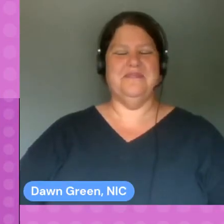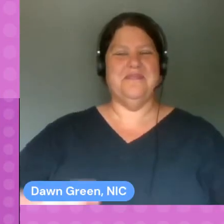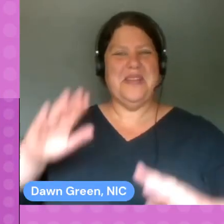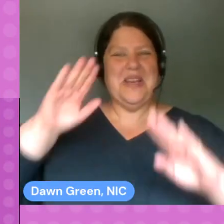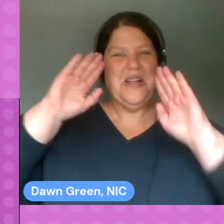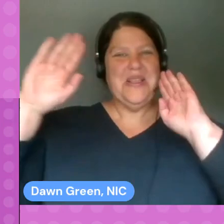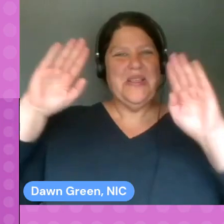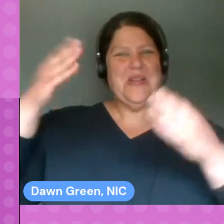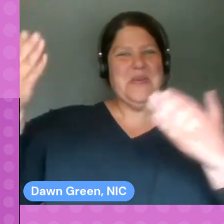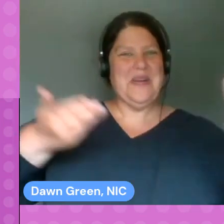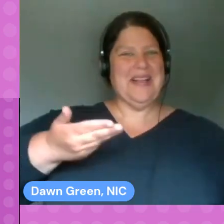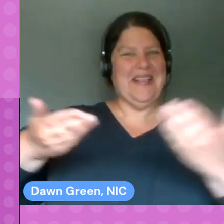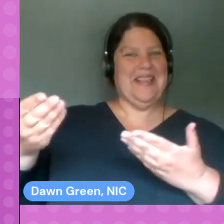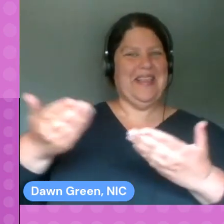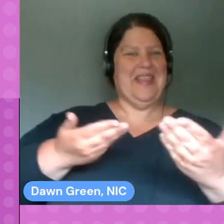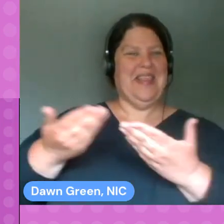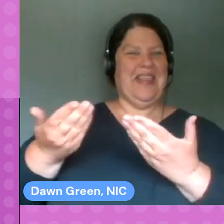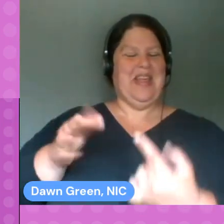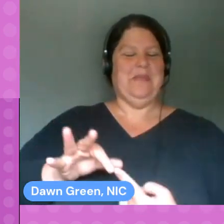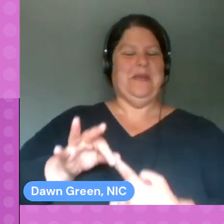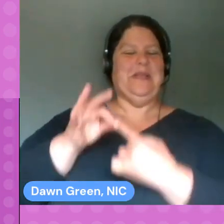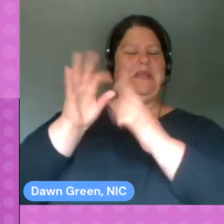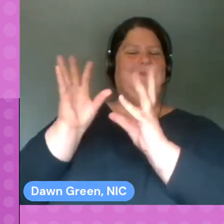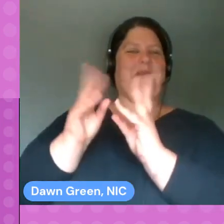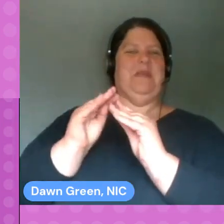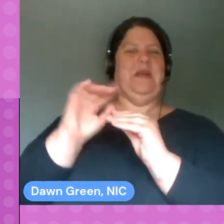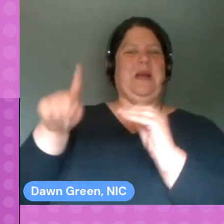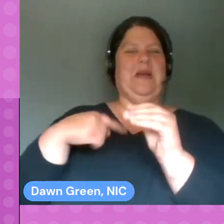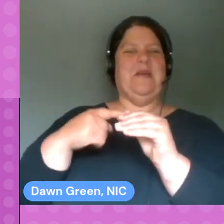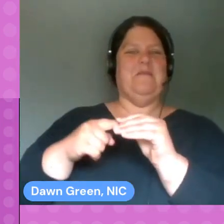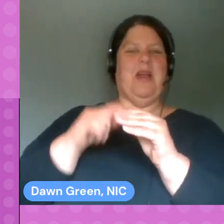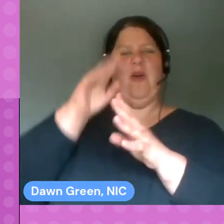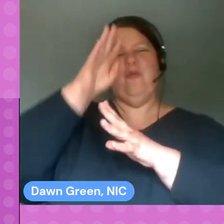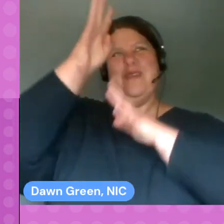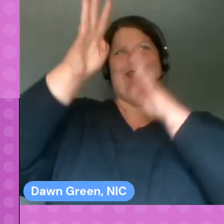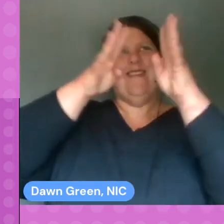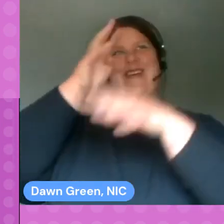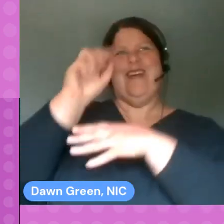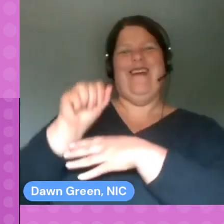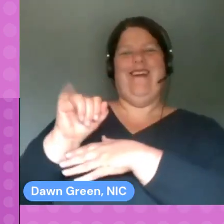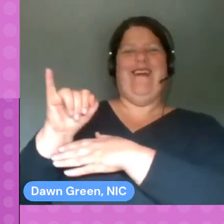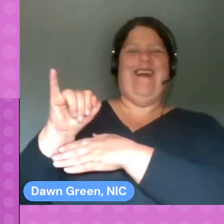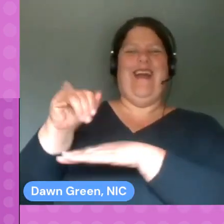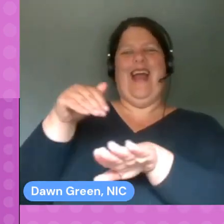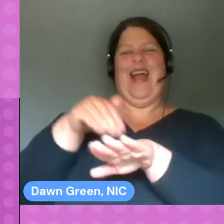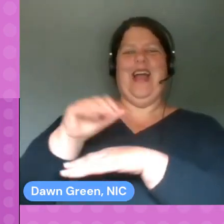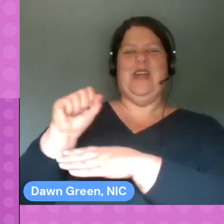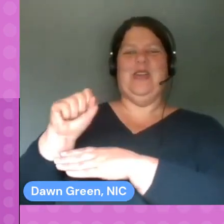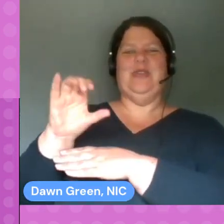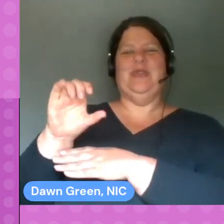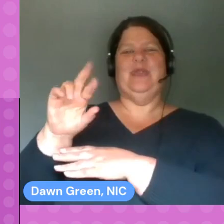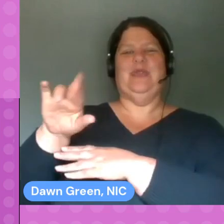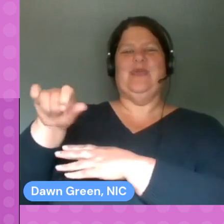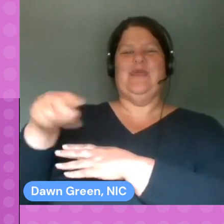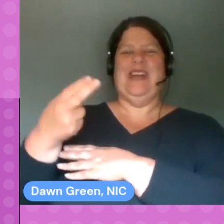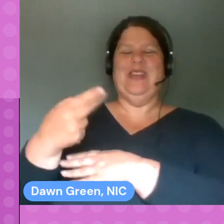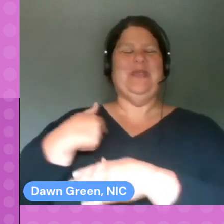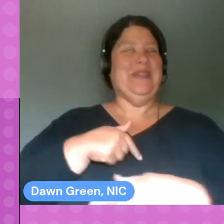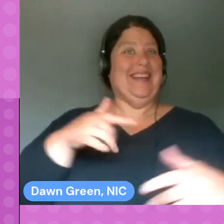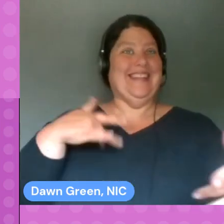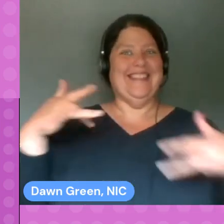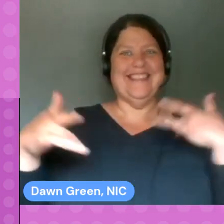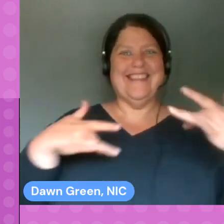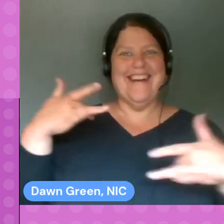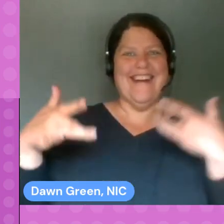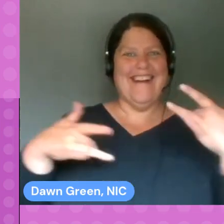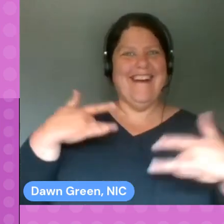Hello, welcome folks to this special session on creative AI at Scratch. We are so excited to share with you some